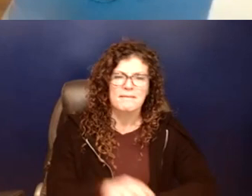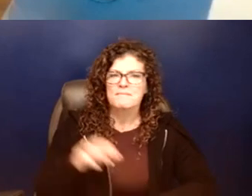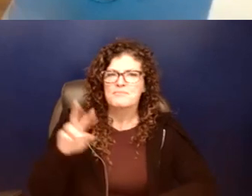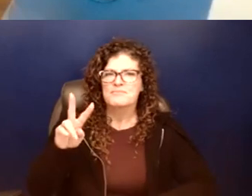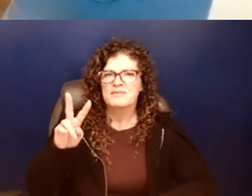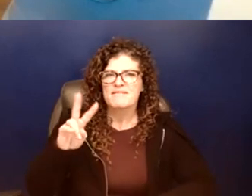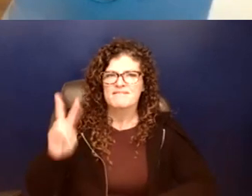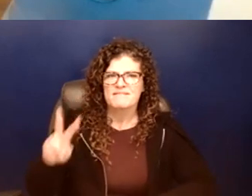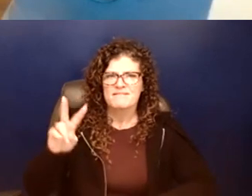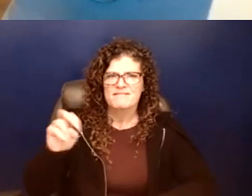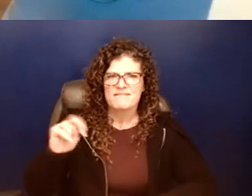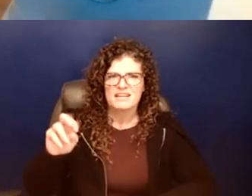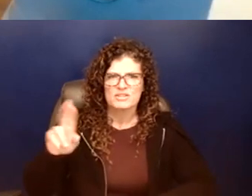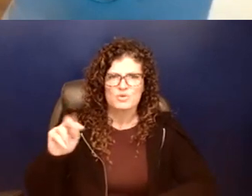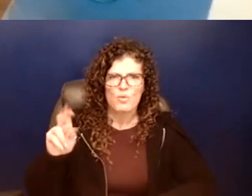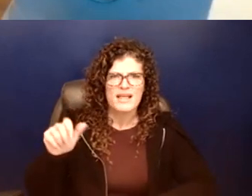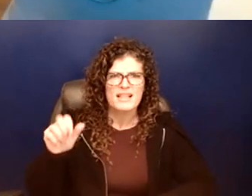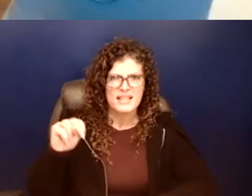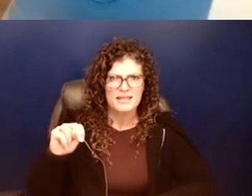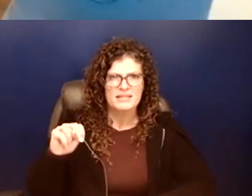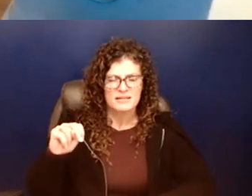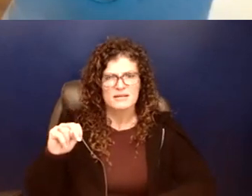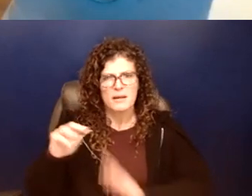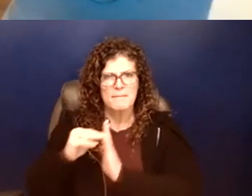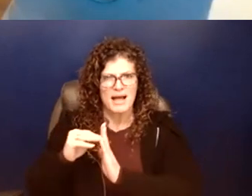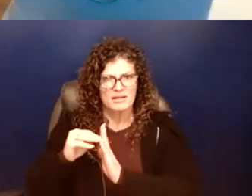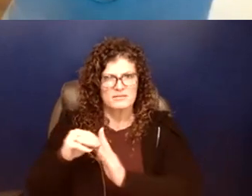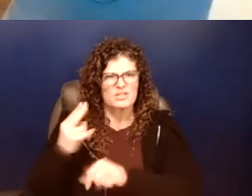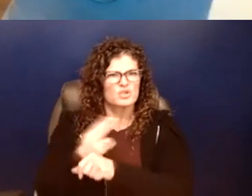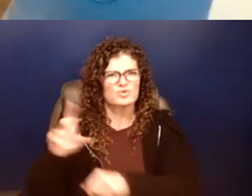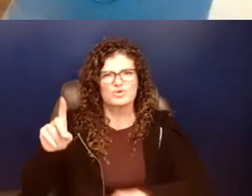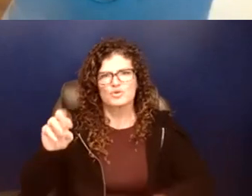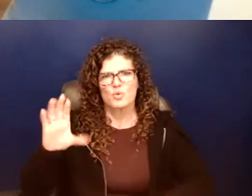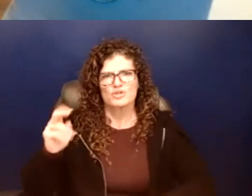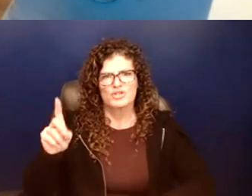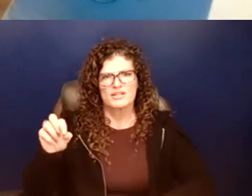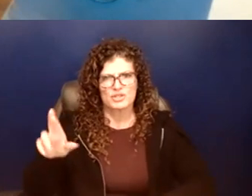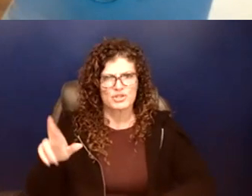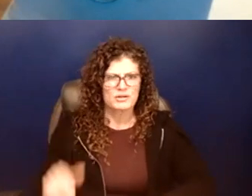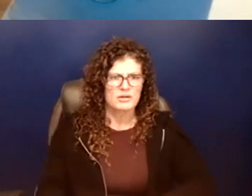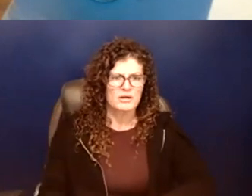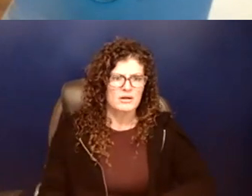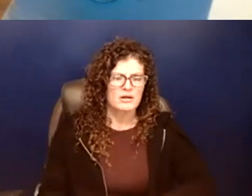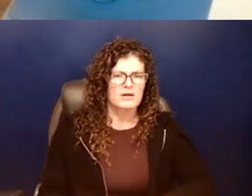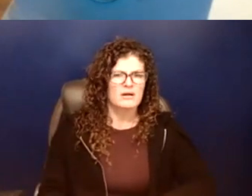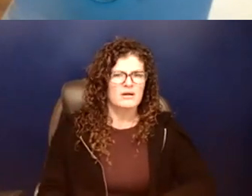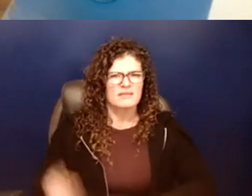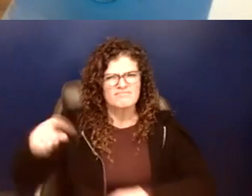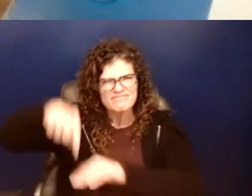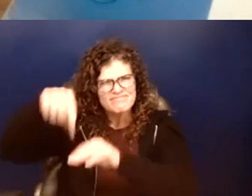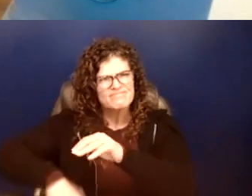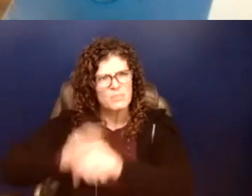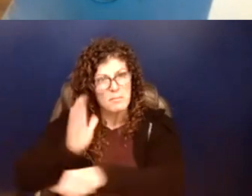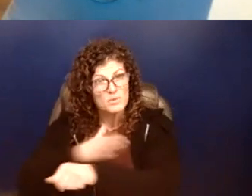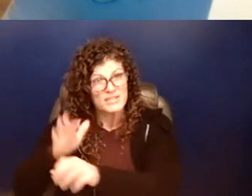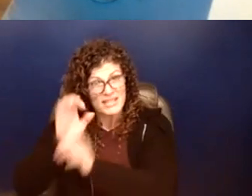used at CLCS, the Conservatory Lab Charter School in Dorchester. That model of intensive music education could